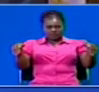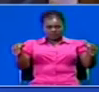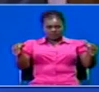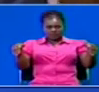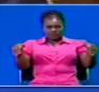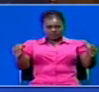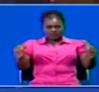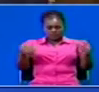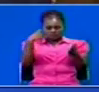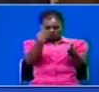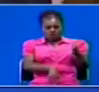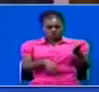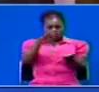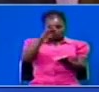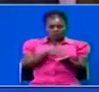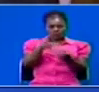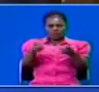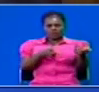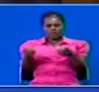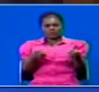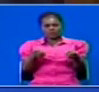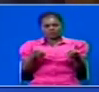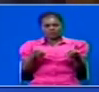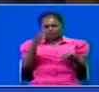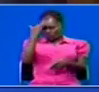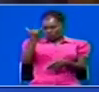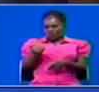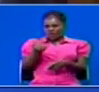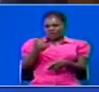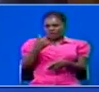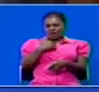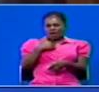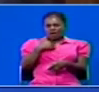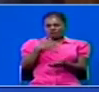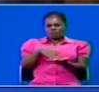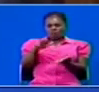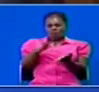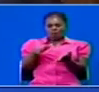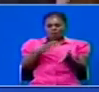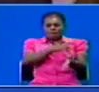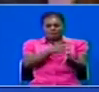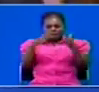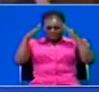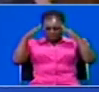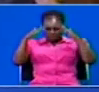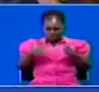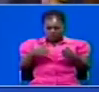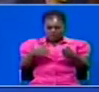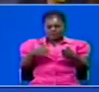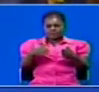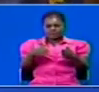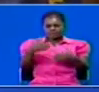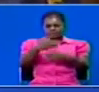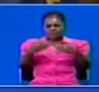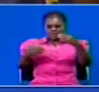work to cut the costs of transport and energy. And that is why we have put so much more power into the grid and why we are building the